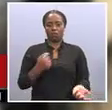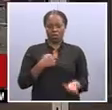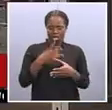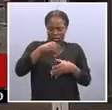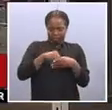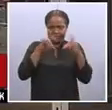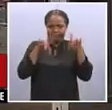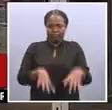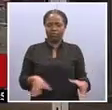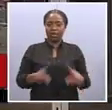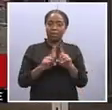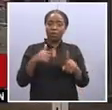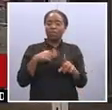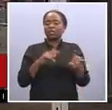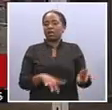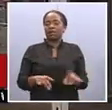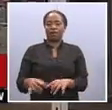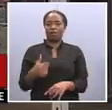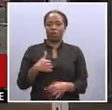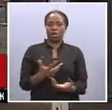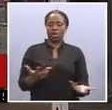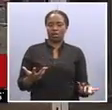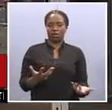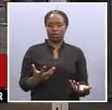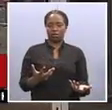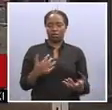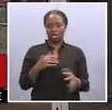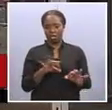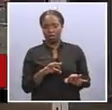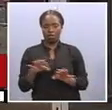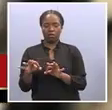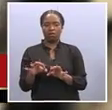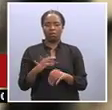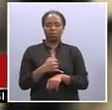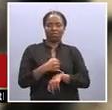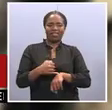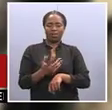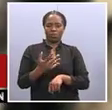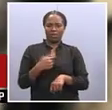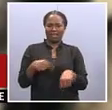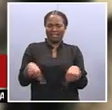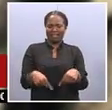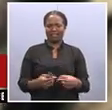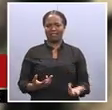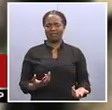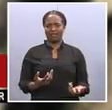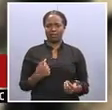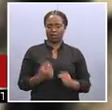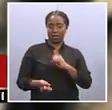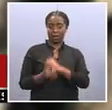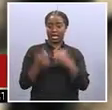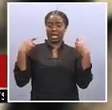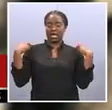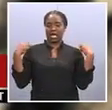But we're the ones suffering. We didn't have clean linen. Our operations got postponed. I mean, we were skeleton staffed, The nurses